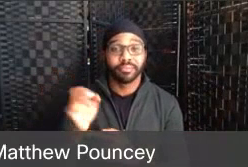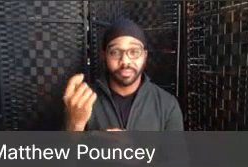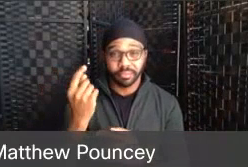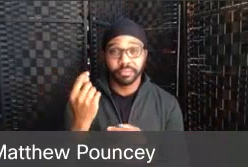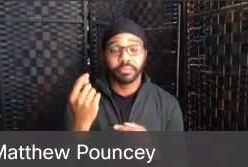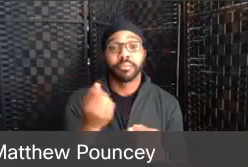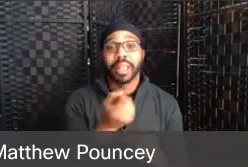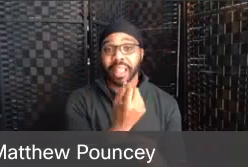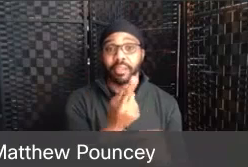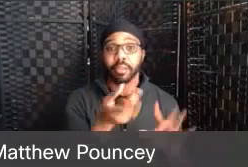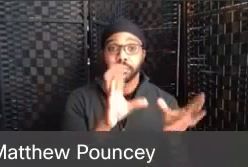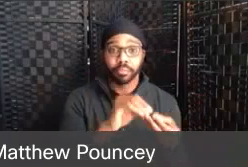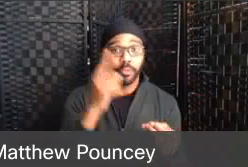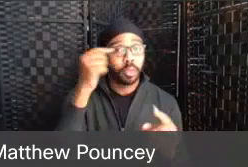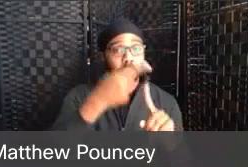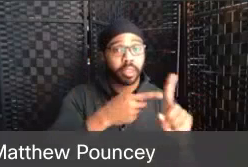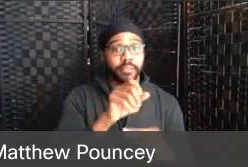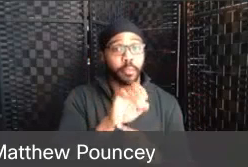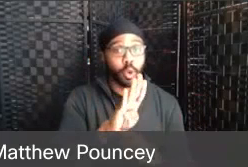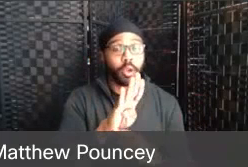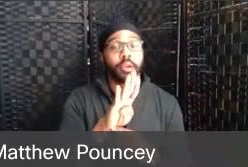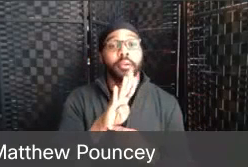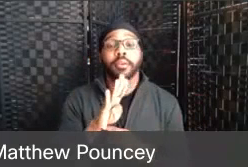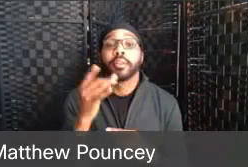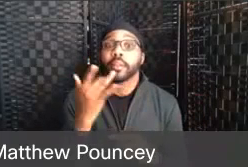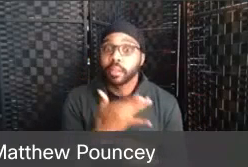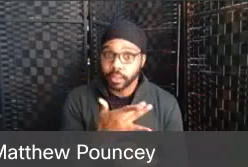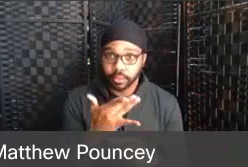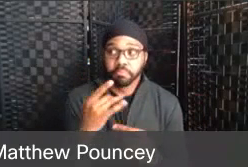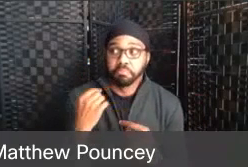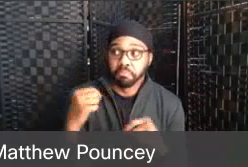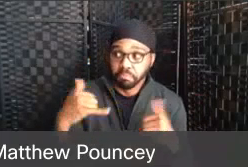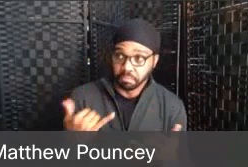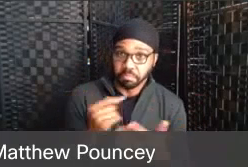in February. Fortunately, since last week, no additional people.